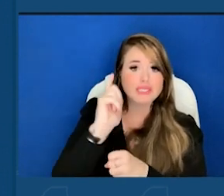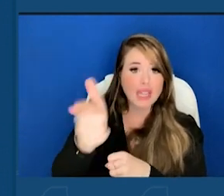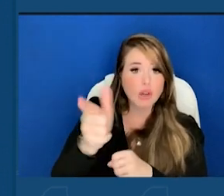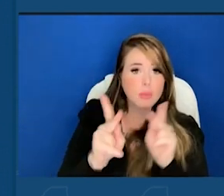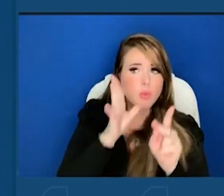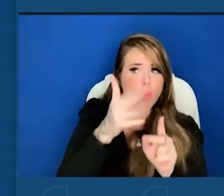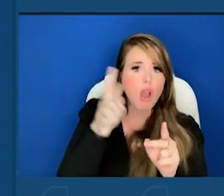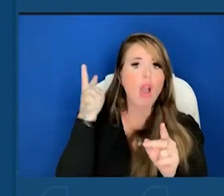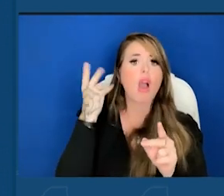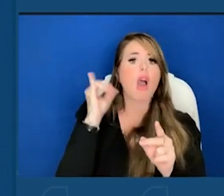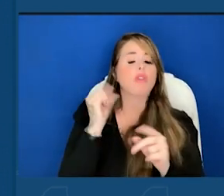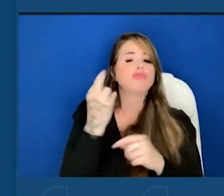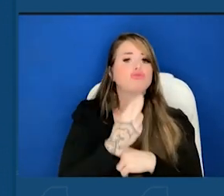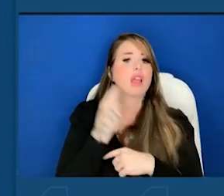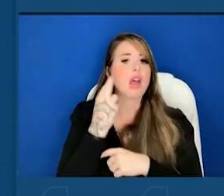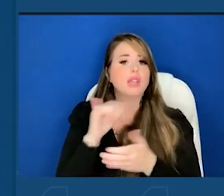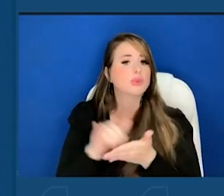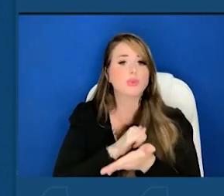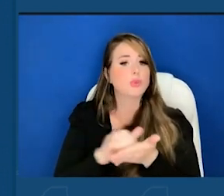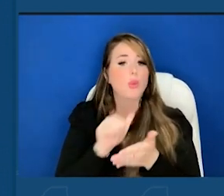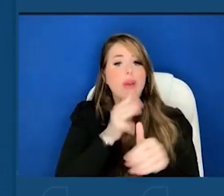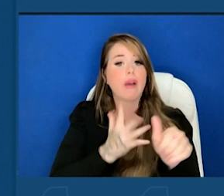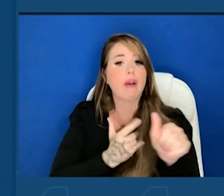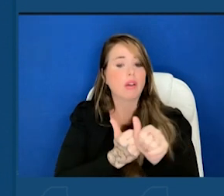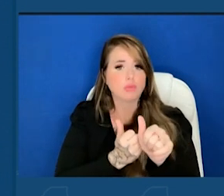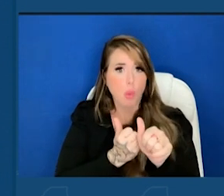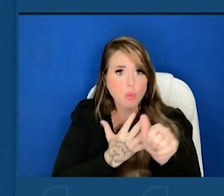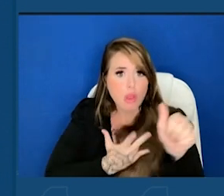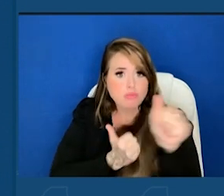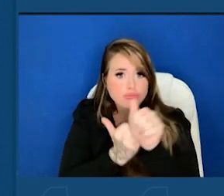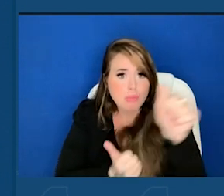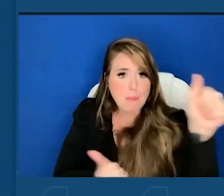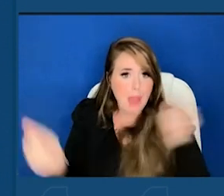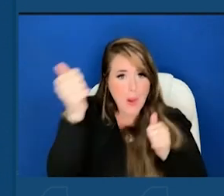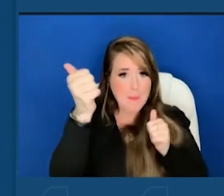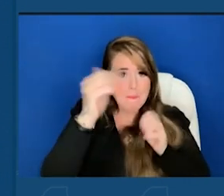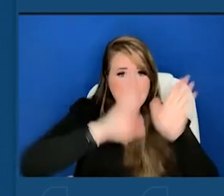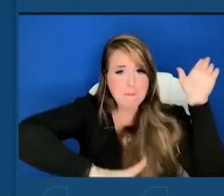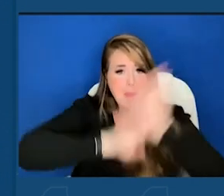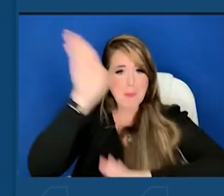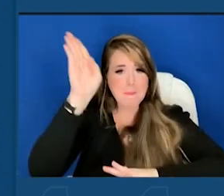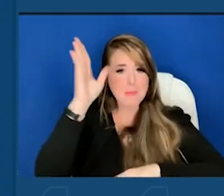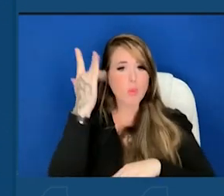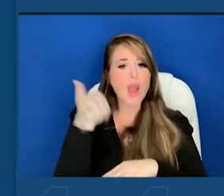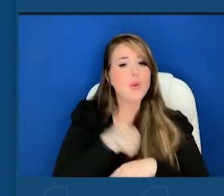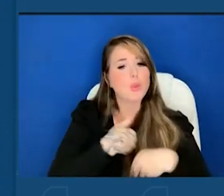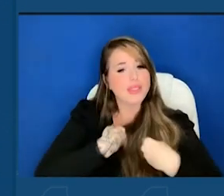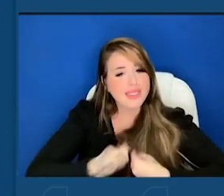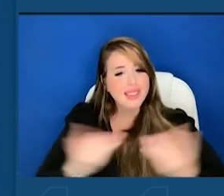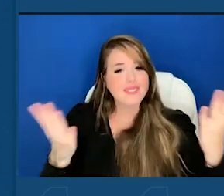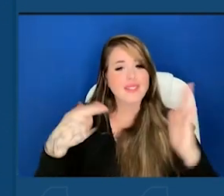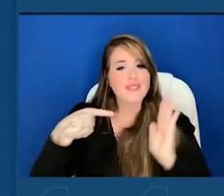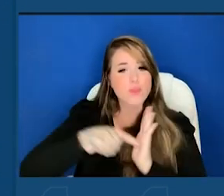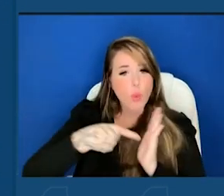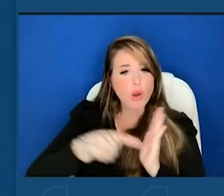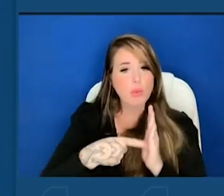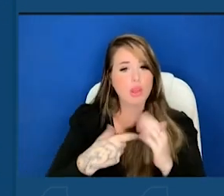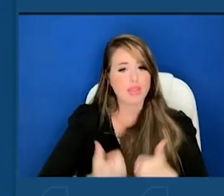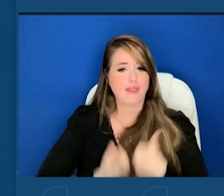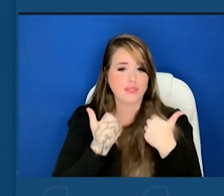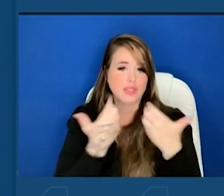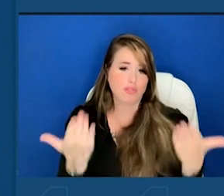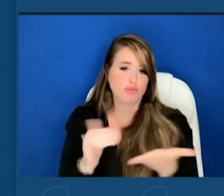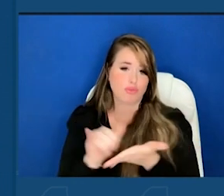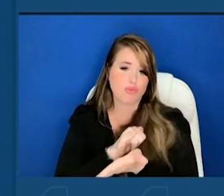we just exceeded. We surpassed everybody else because we finally gave people affordable way of life here in New